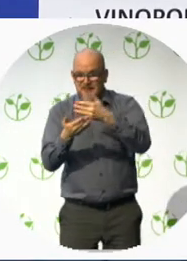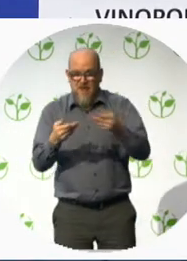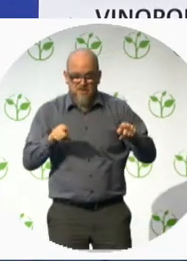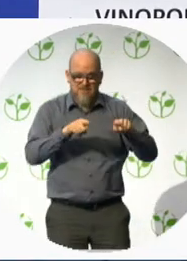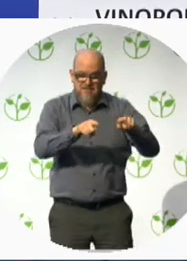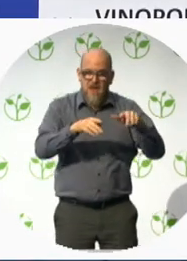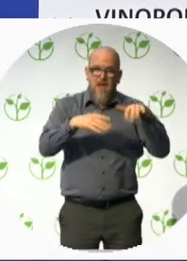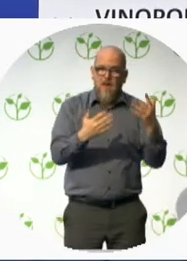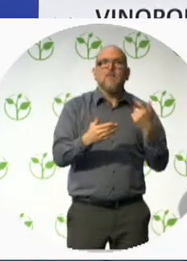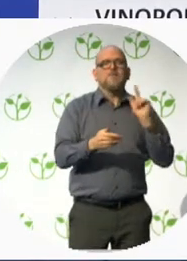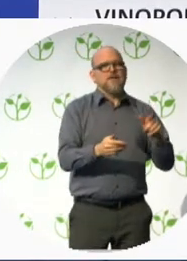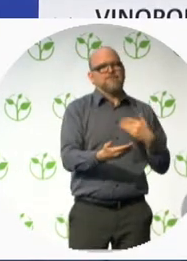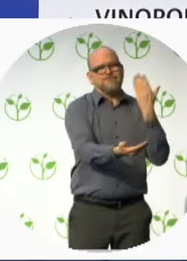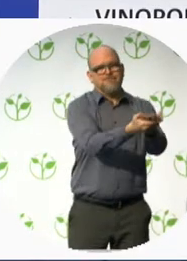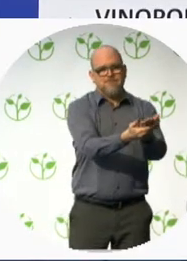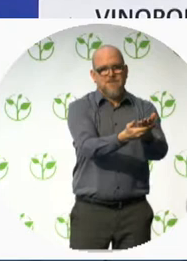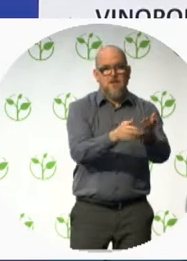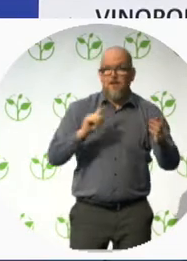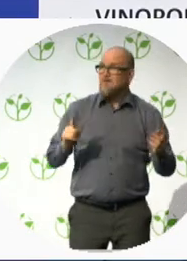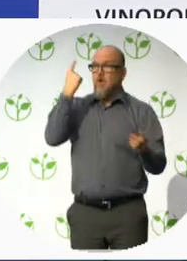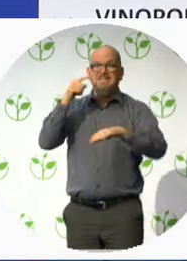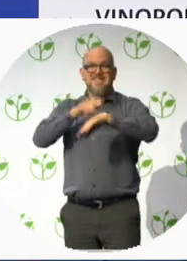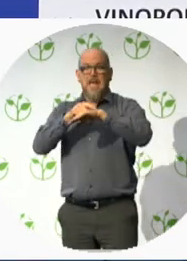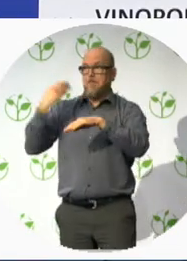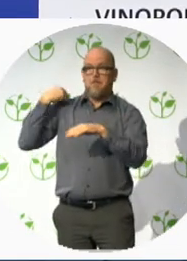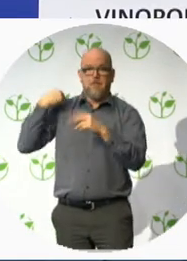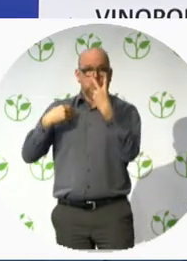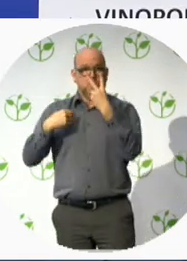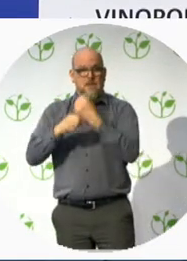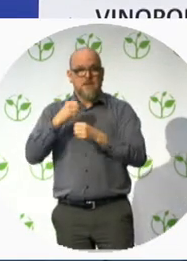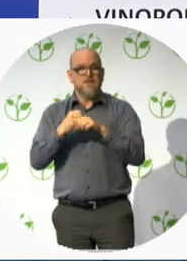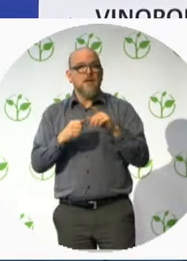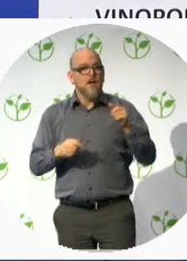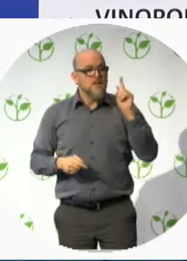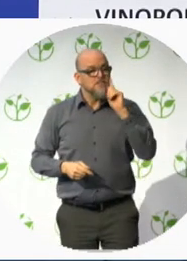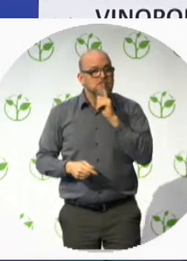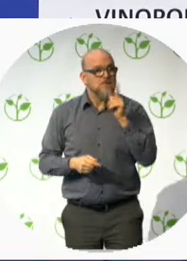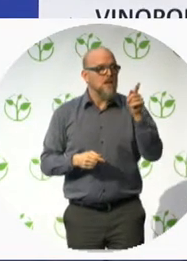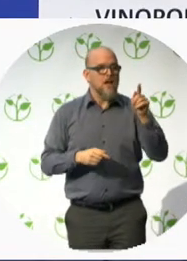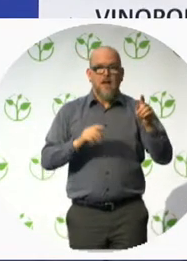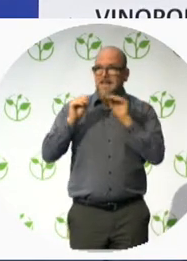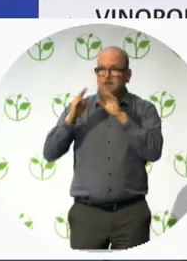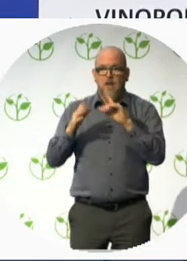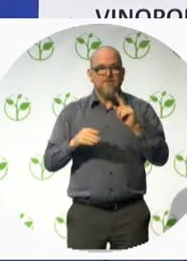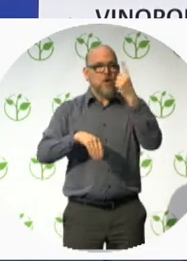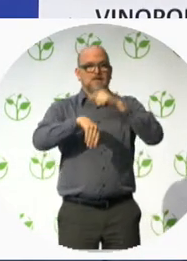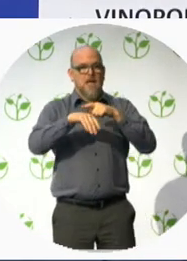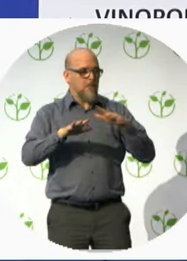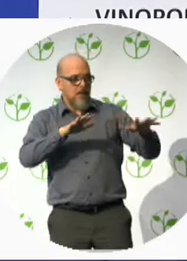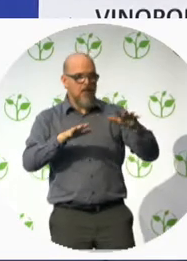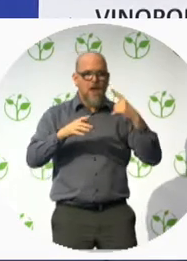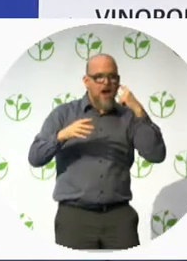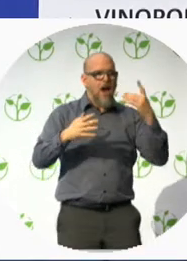first time that they've tried to adapt it for deaf children. The third was to